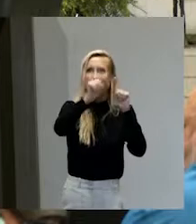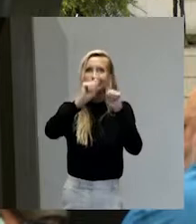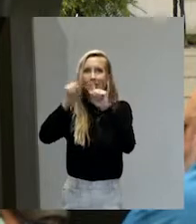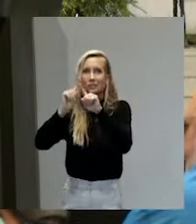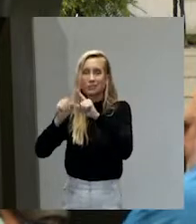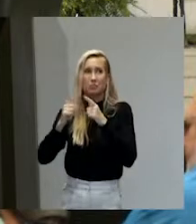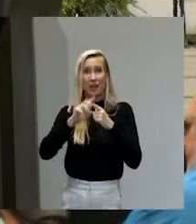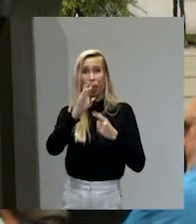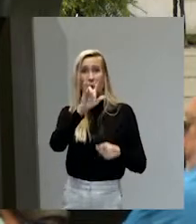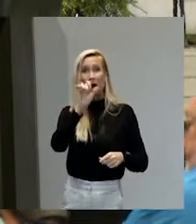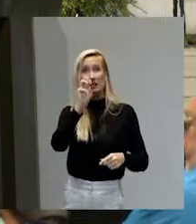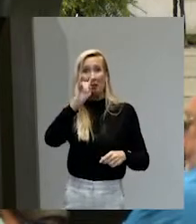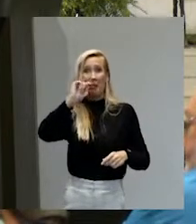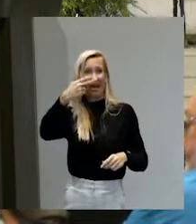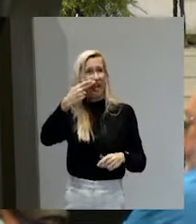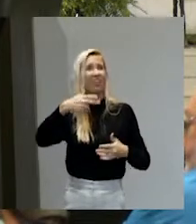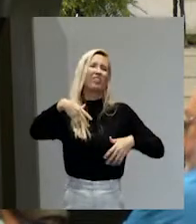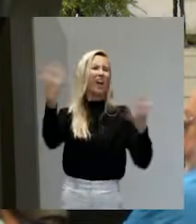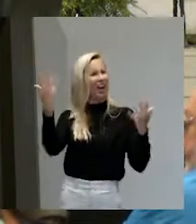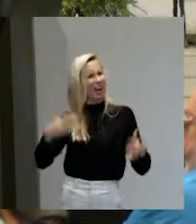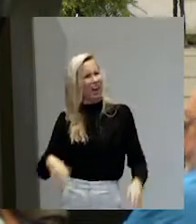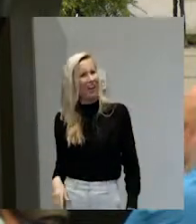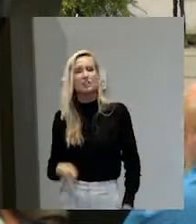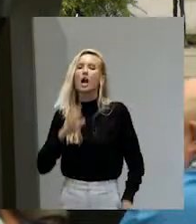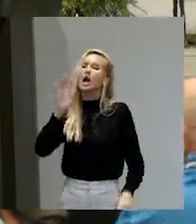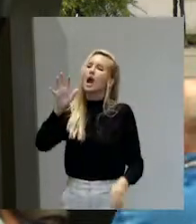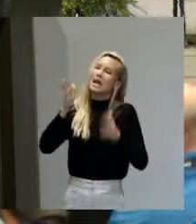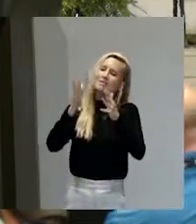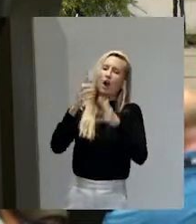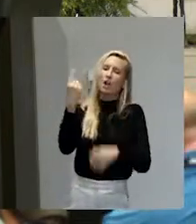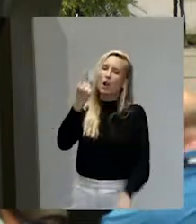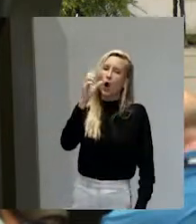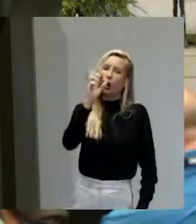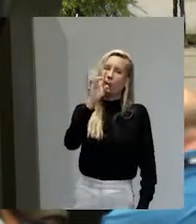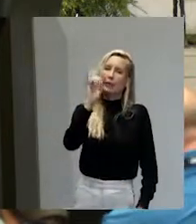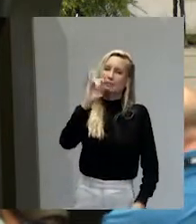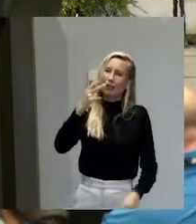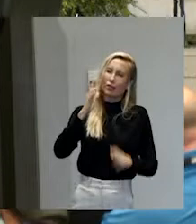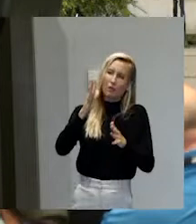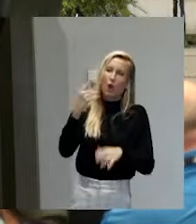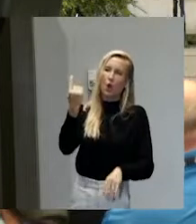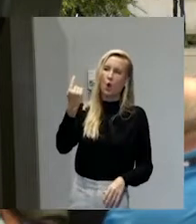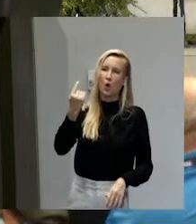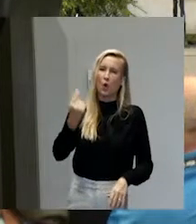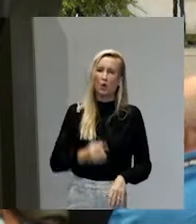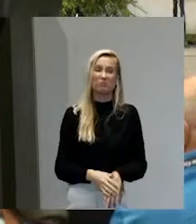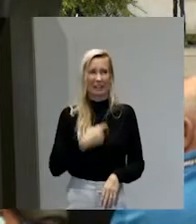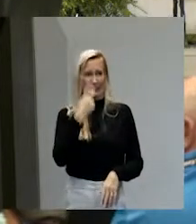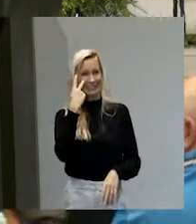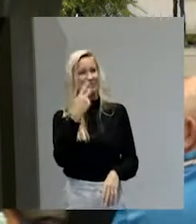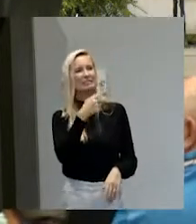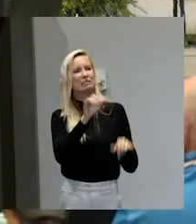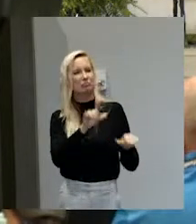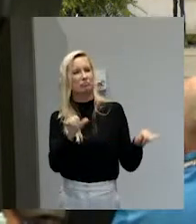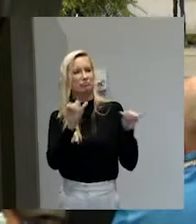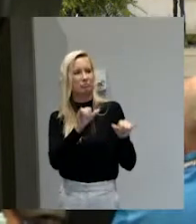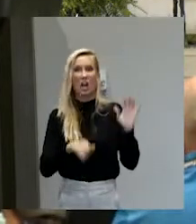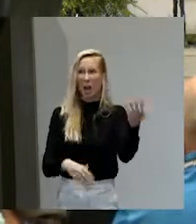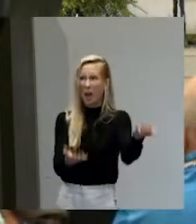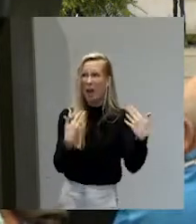right? a pattern seer. You having a rough day. I see the pattern coming. It's coming. Will. Oh,